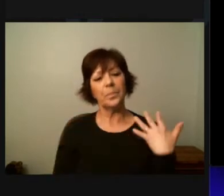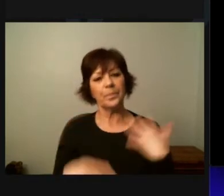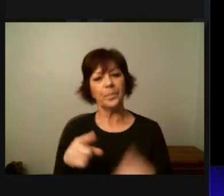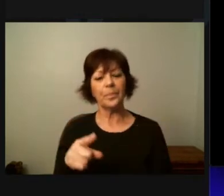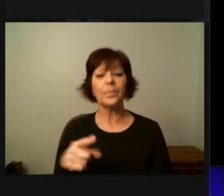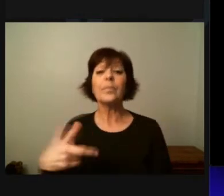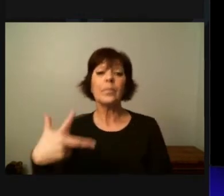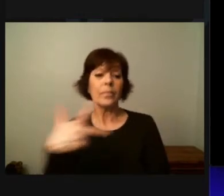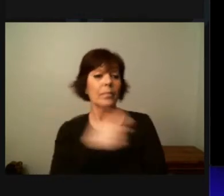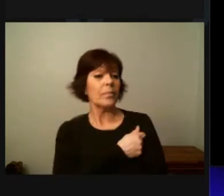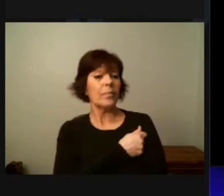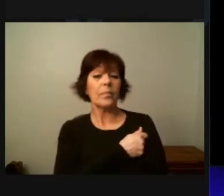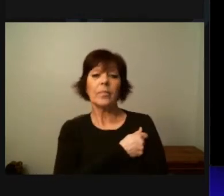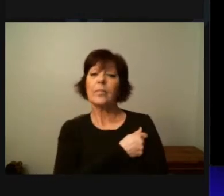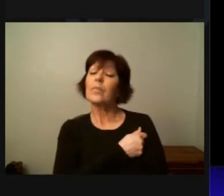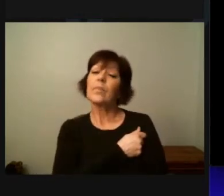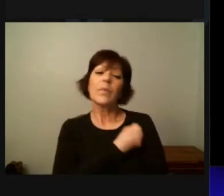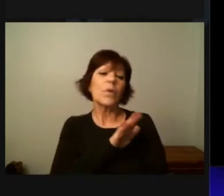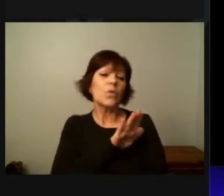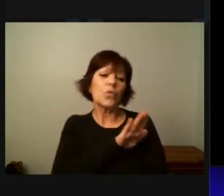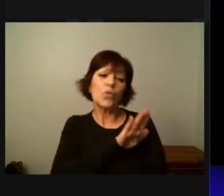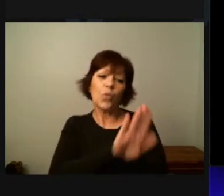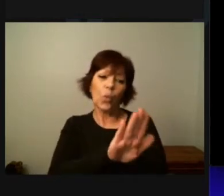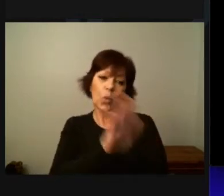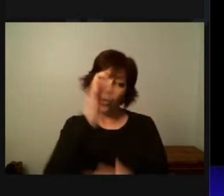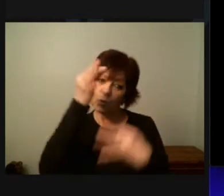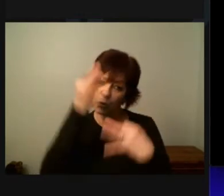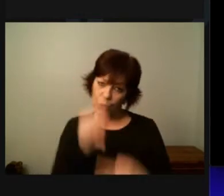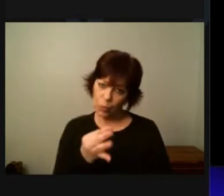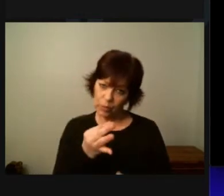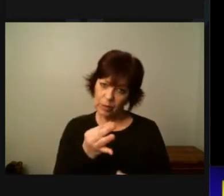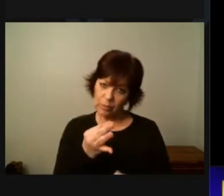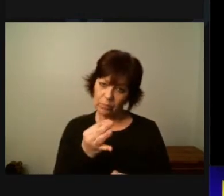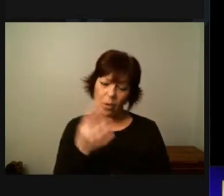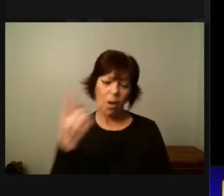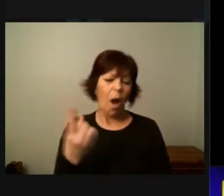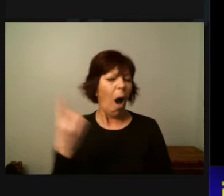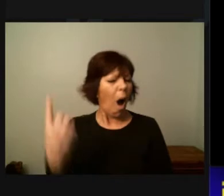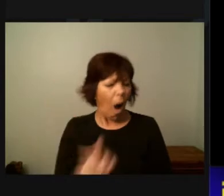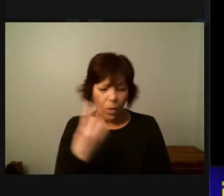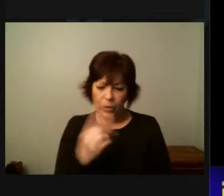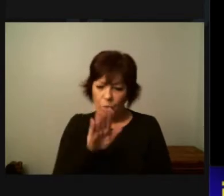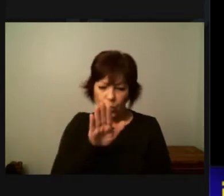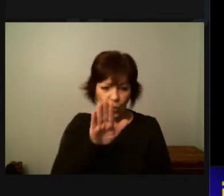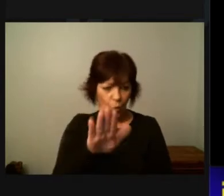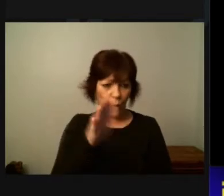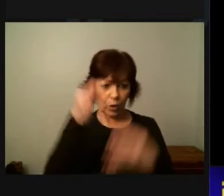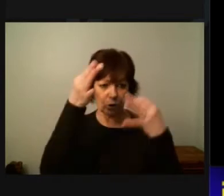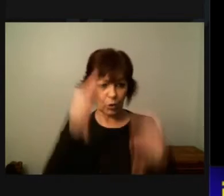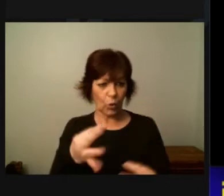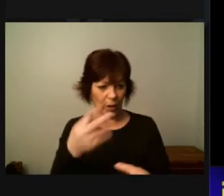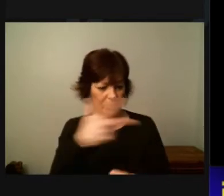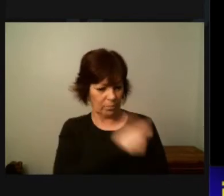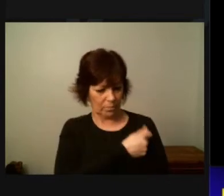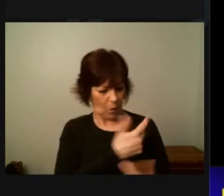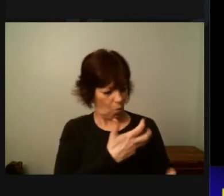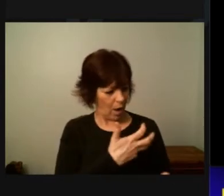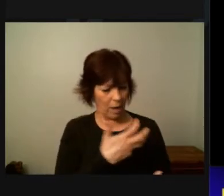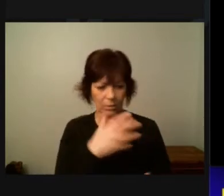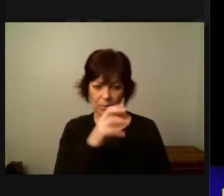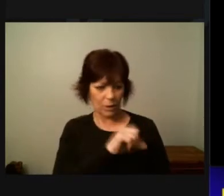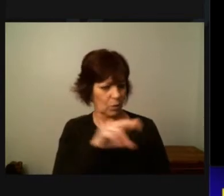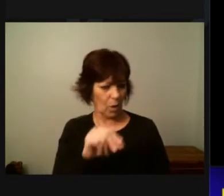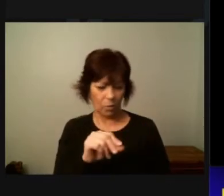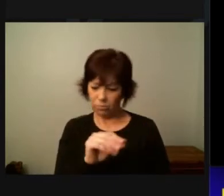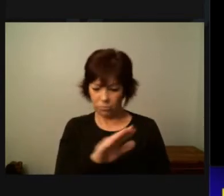Getting a vaccine is a very personal choice. It is always your choice to get a vaccine or not get a vaccine, like it